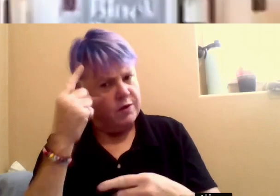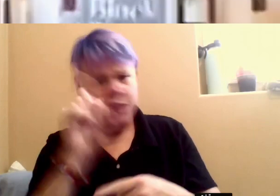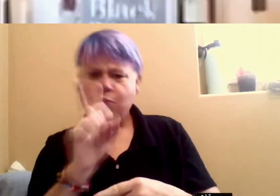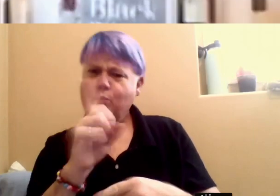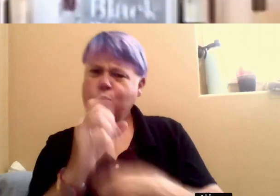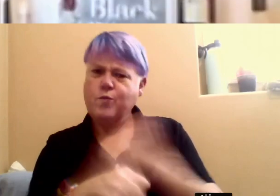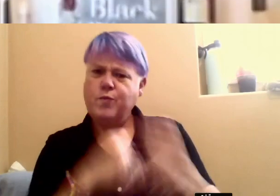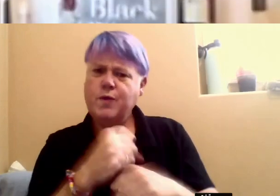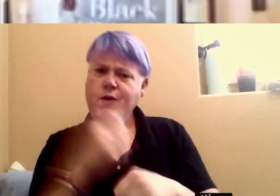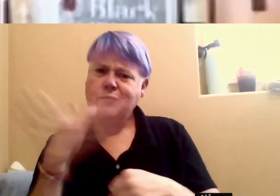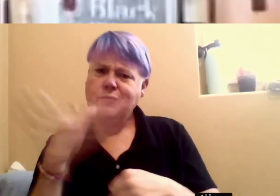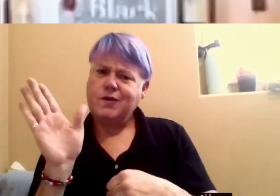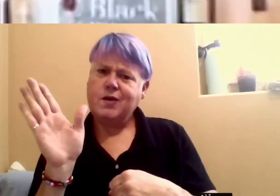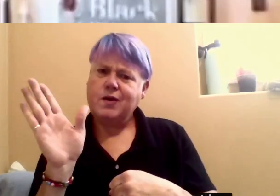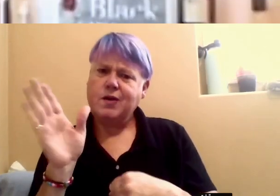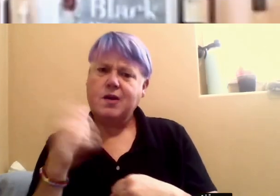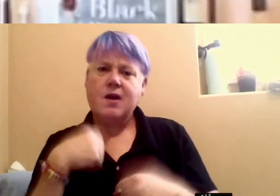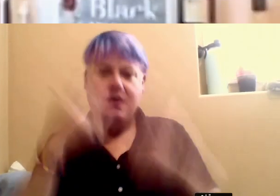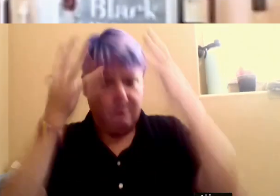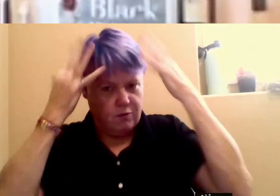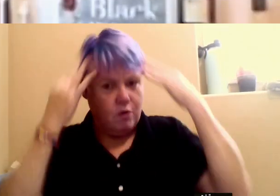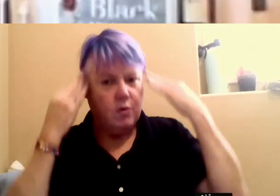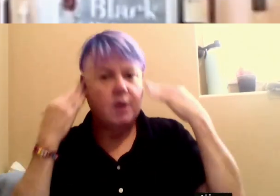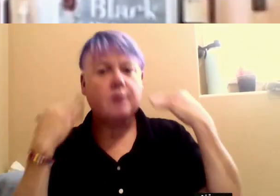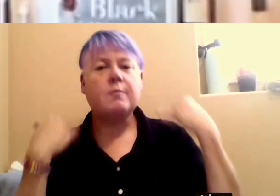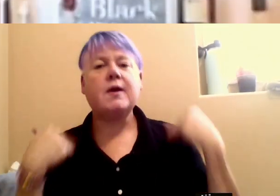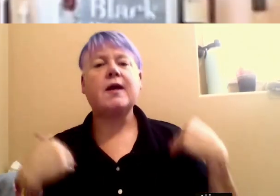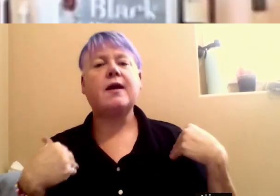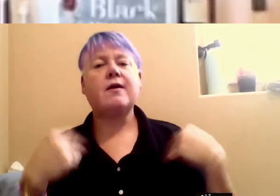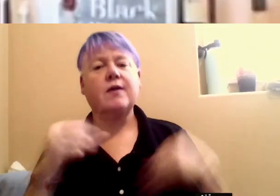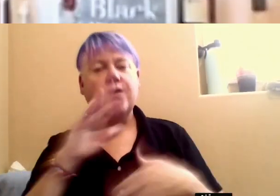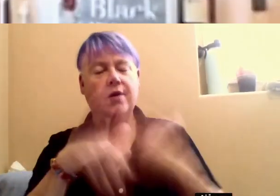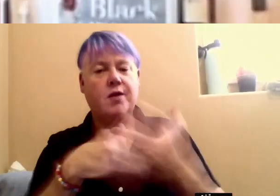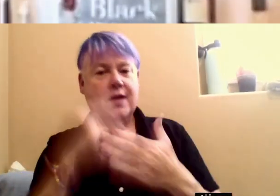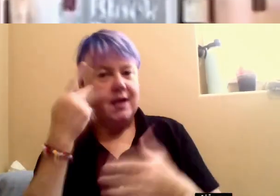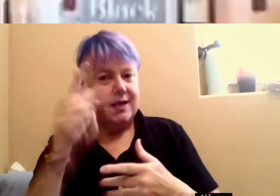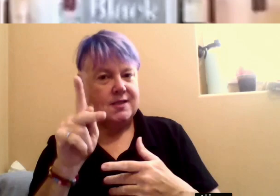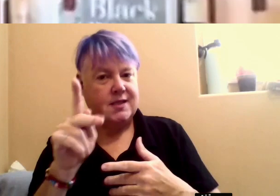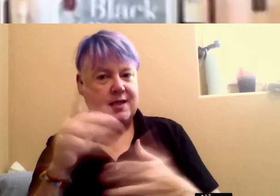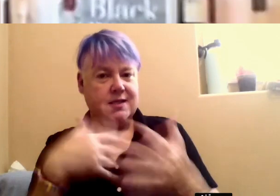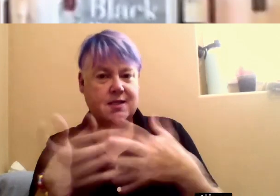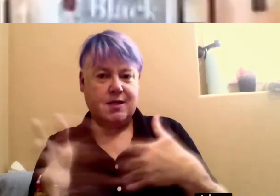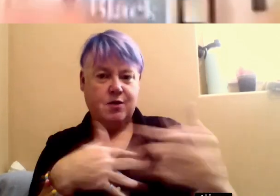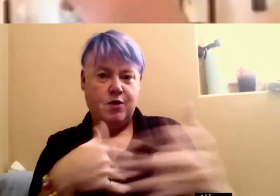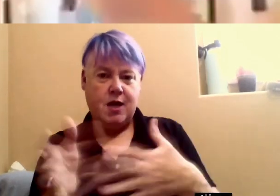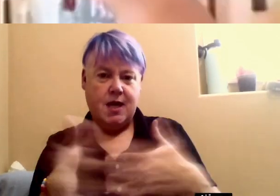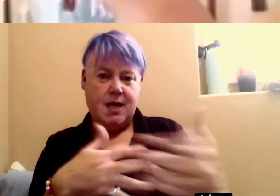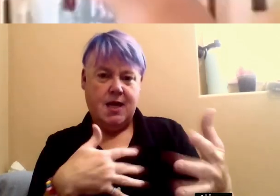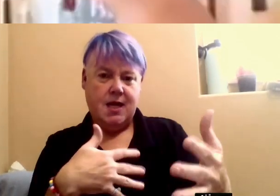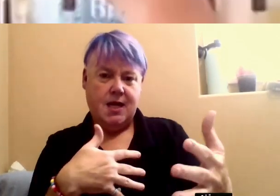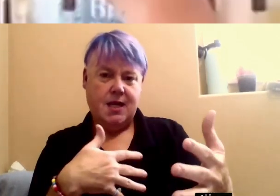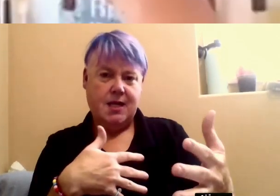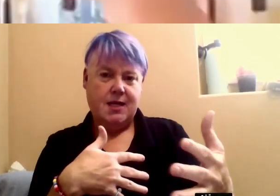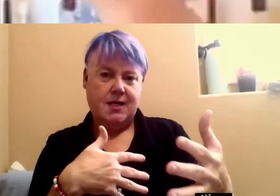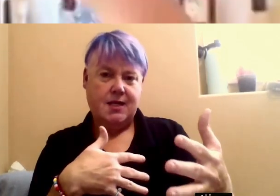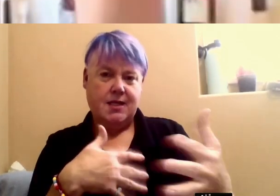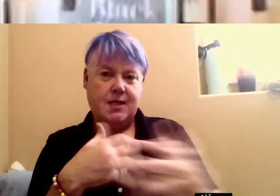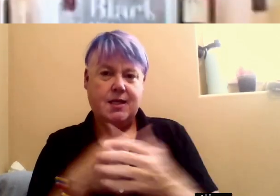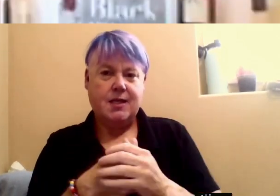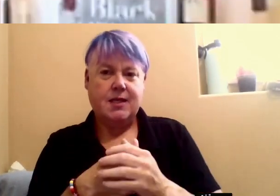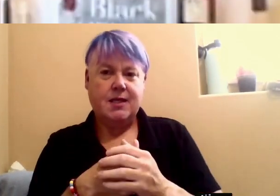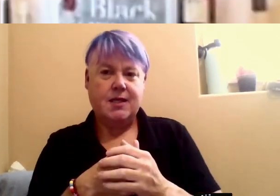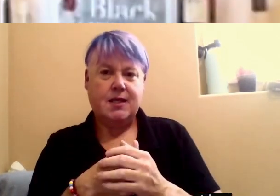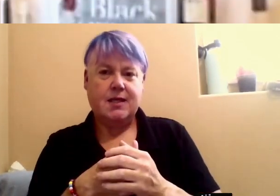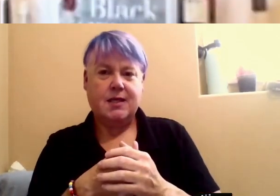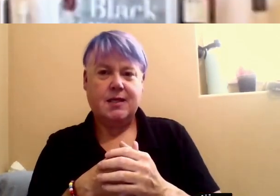gone. I'm growing my hair out, and all I can see are the gray strands. These ones right here, and there's more of them.